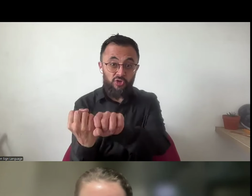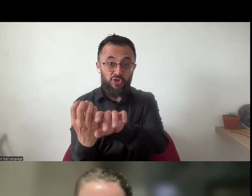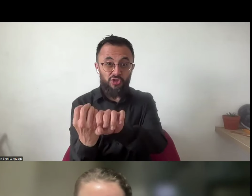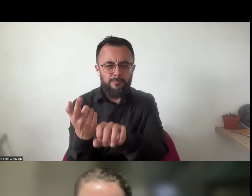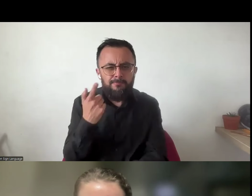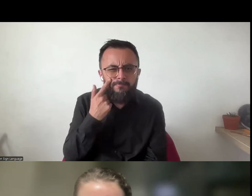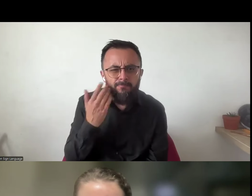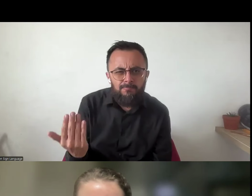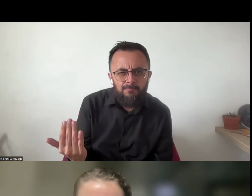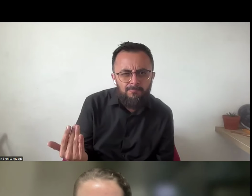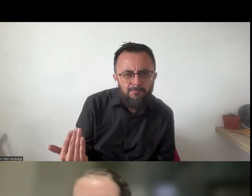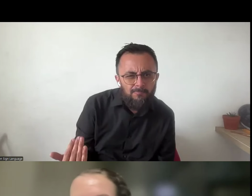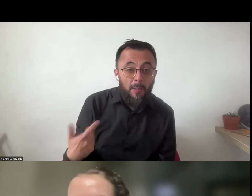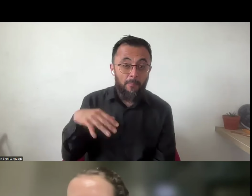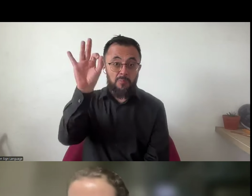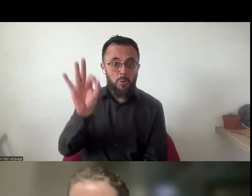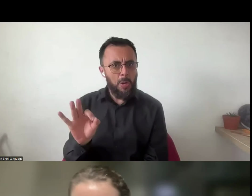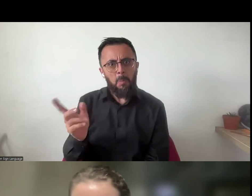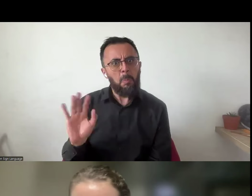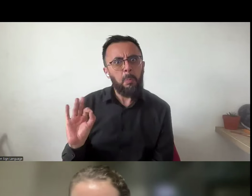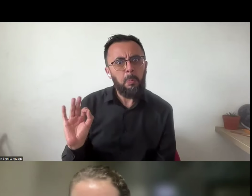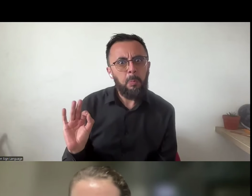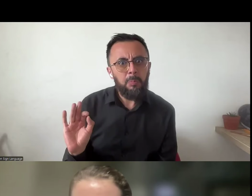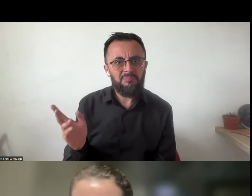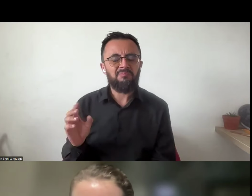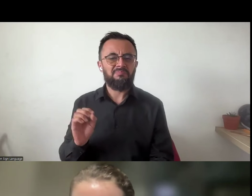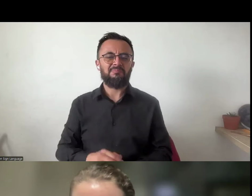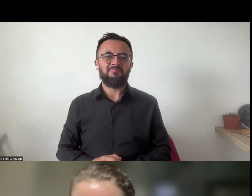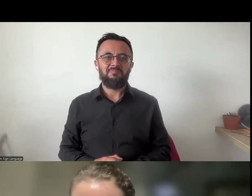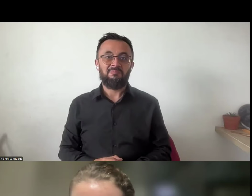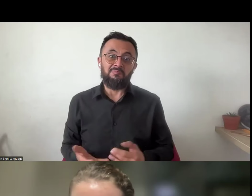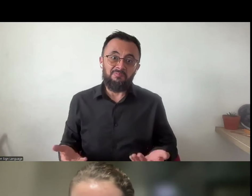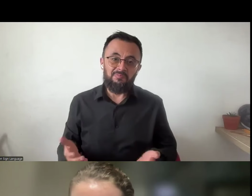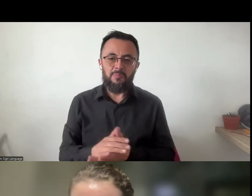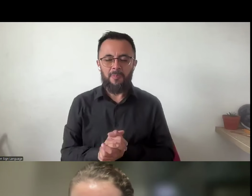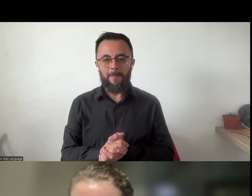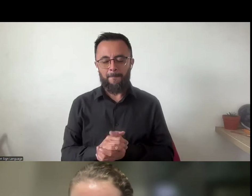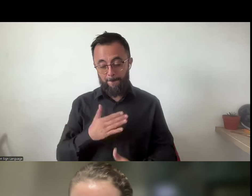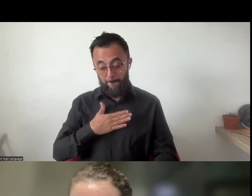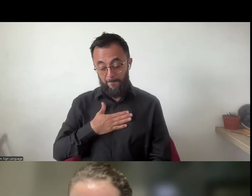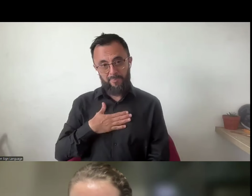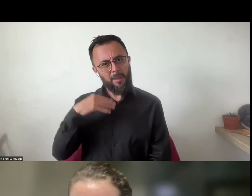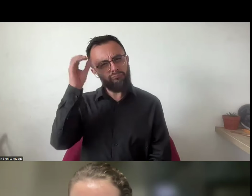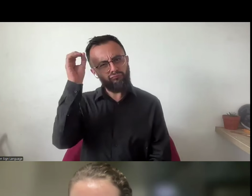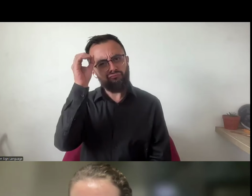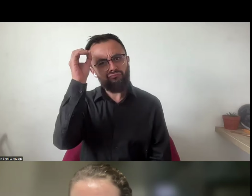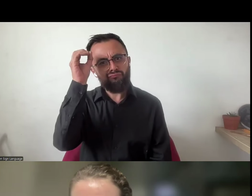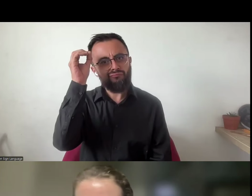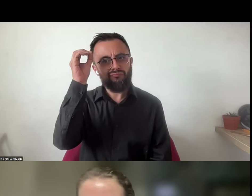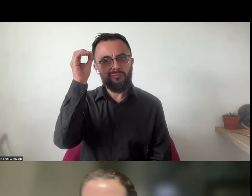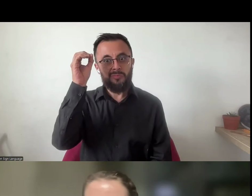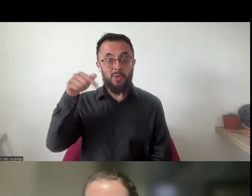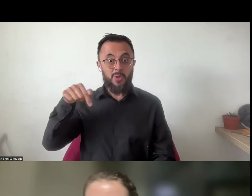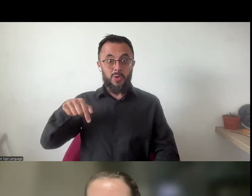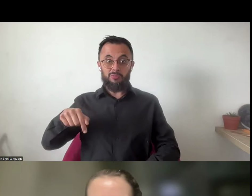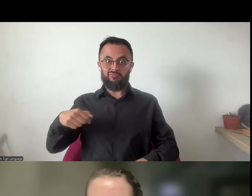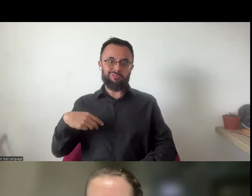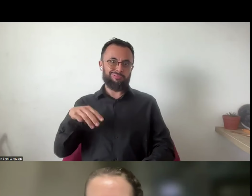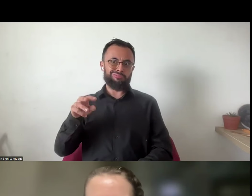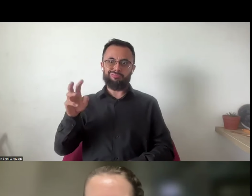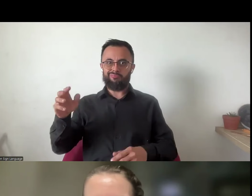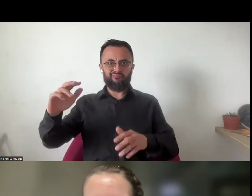más, efectivamente. there are no more Bueno, questions. pues Well, in fact, yo creo que no. ha sido So un I think webinar, una this sesión has muy